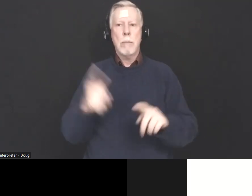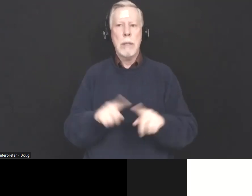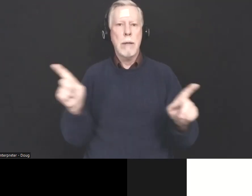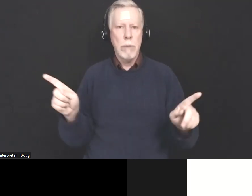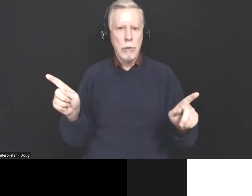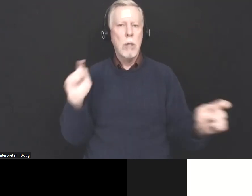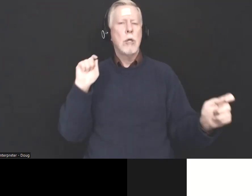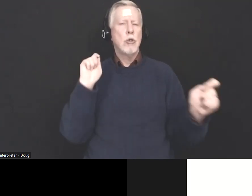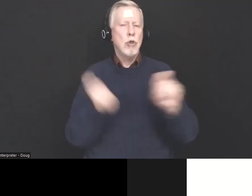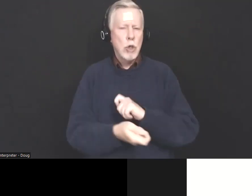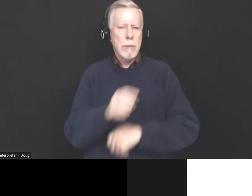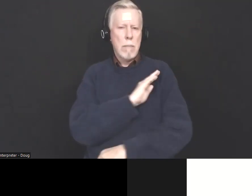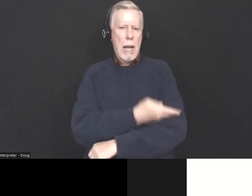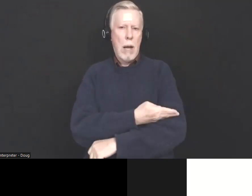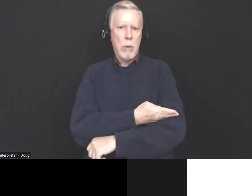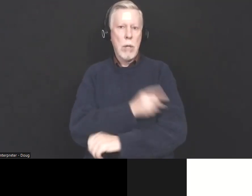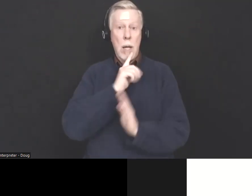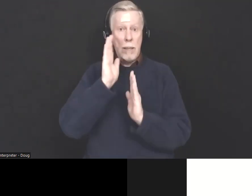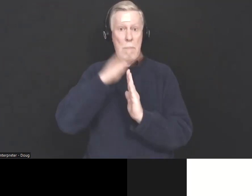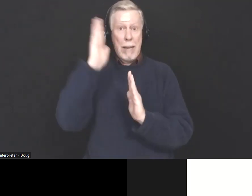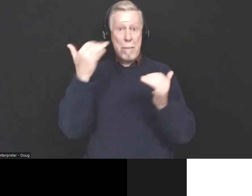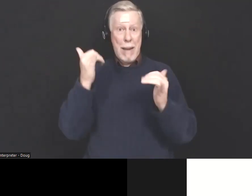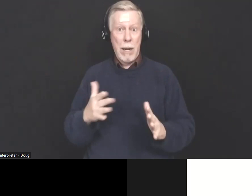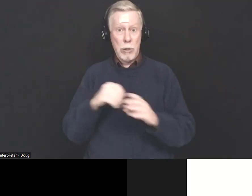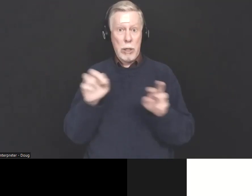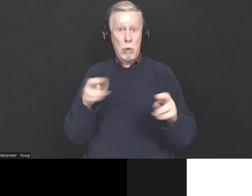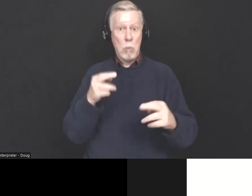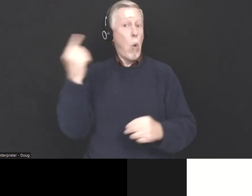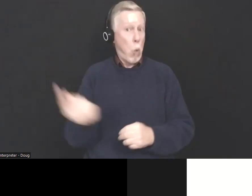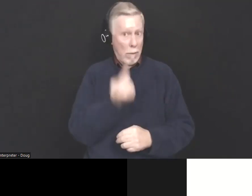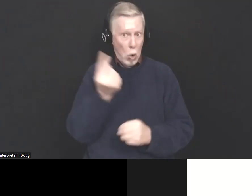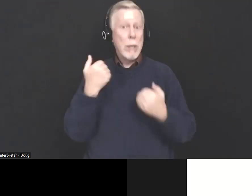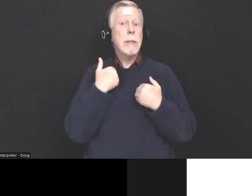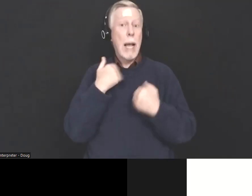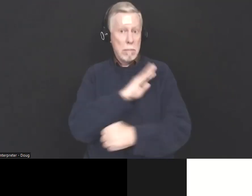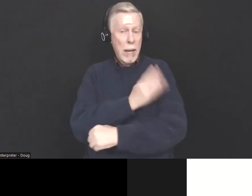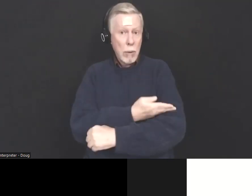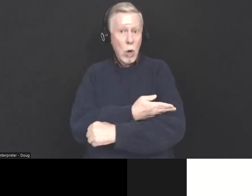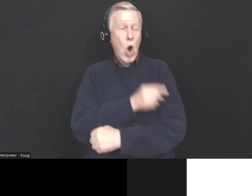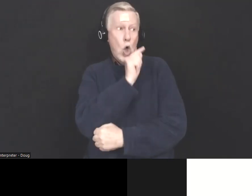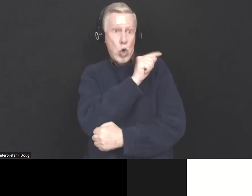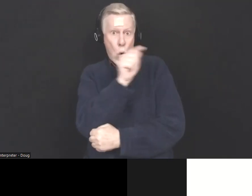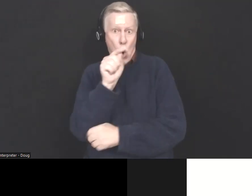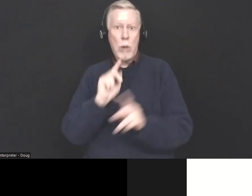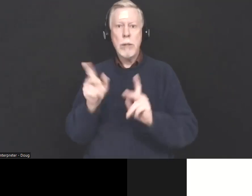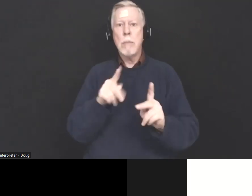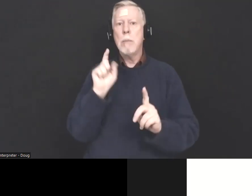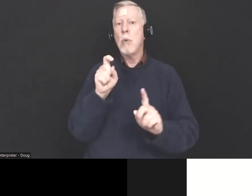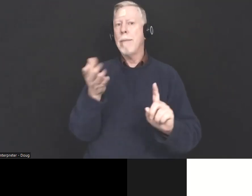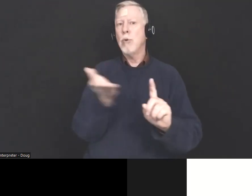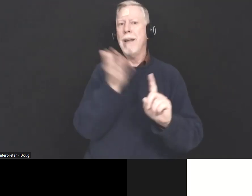big players in the room who've always had power, they're the ones that you've got to convince to